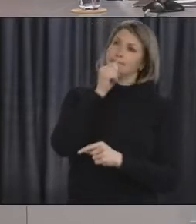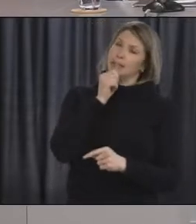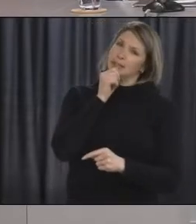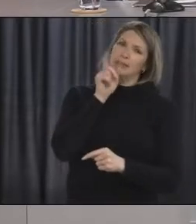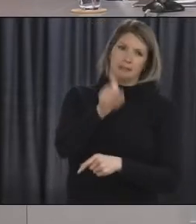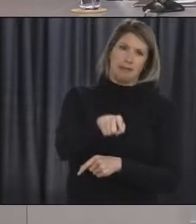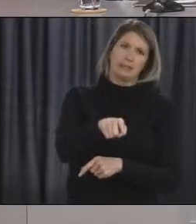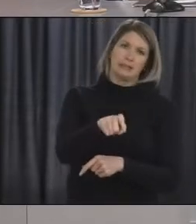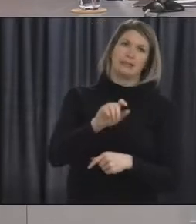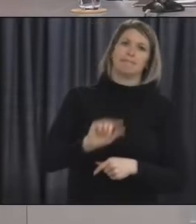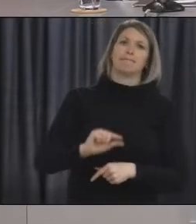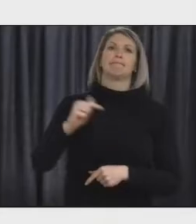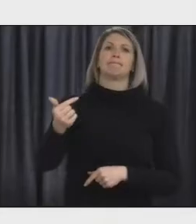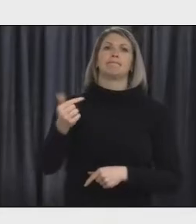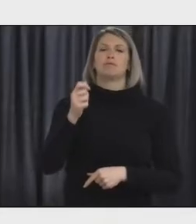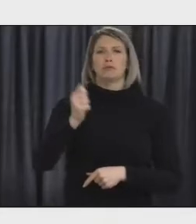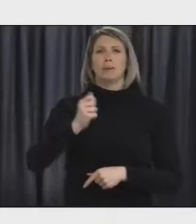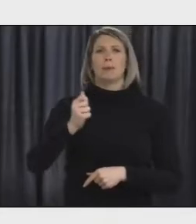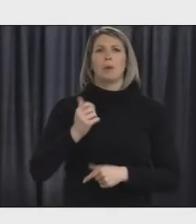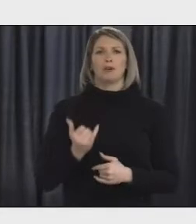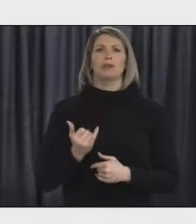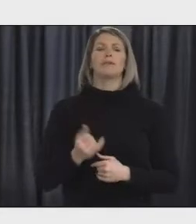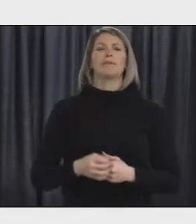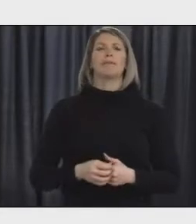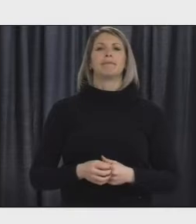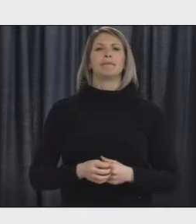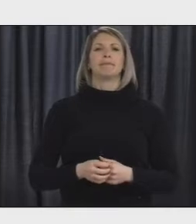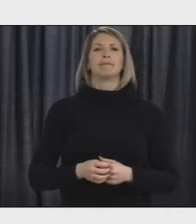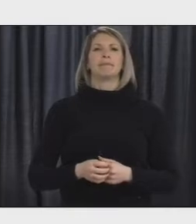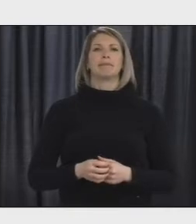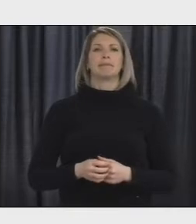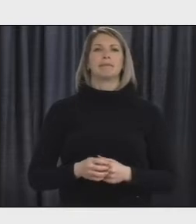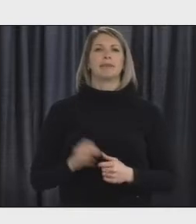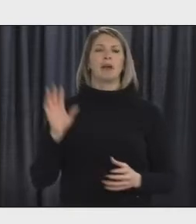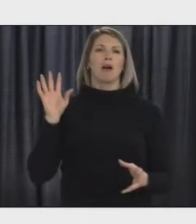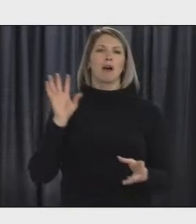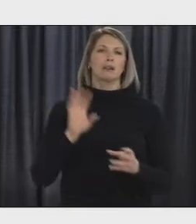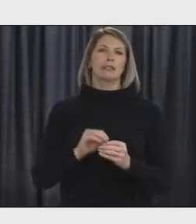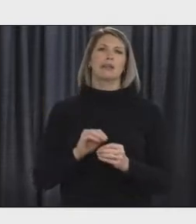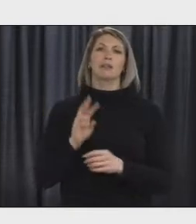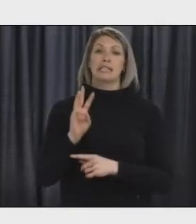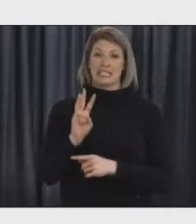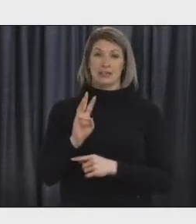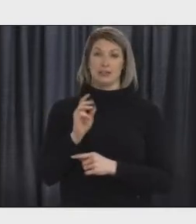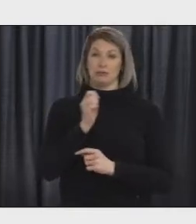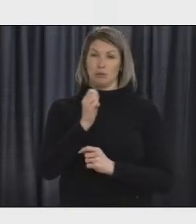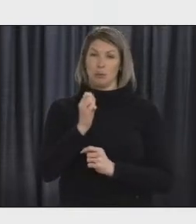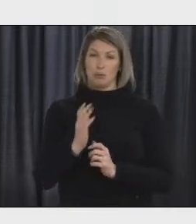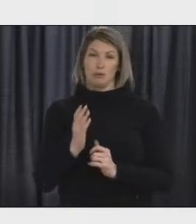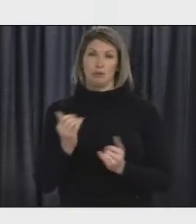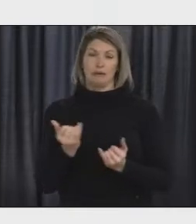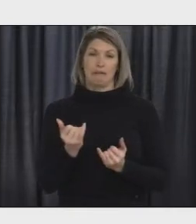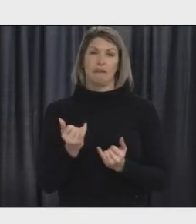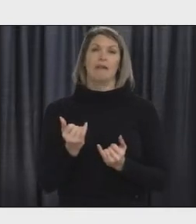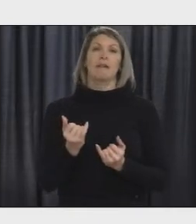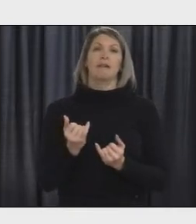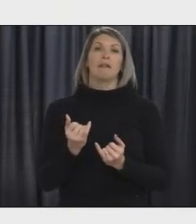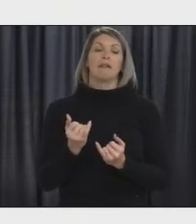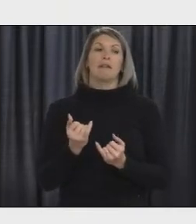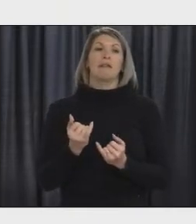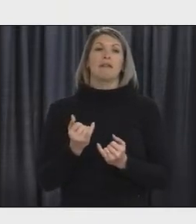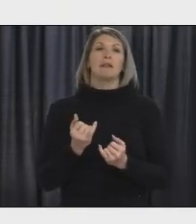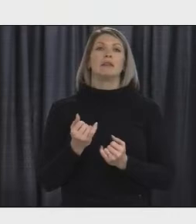afternoon. Thank you, Premier. For the benefit of our speakers, we have six reporters registered for today's call. In the essence of time